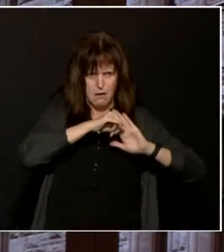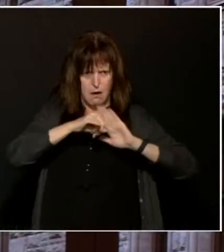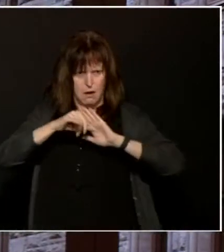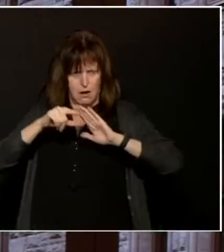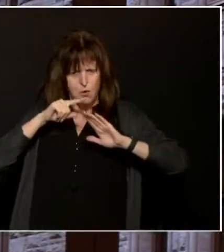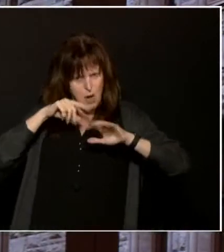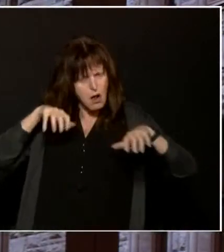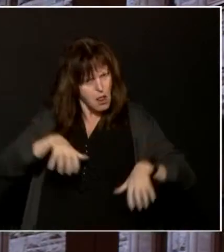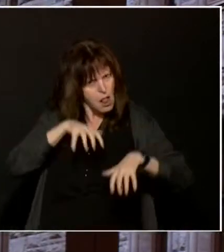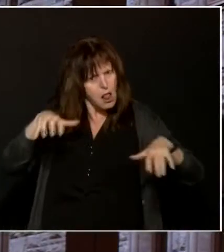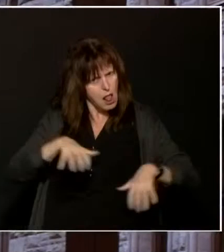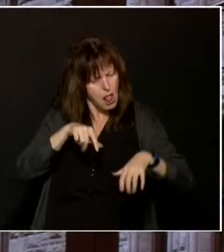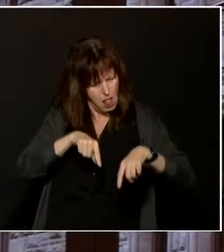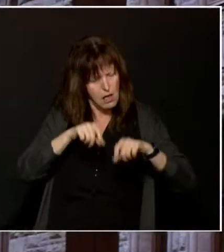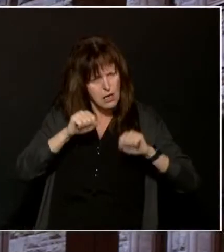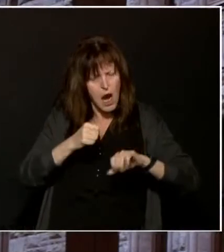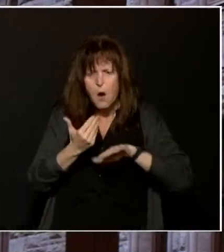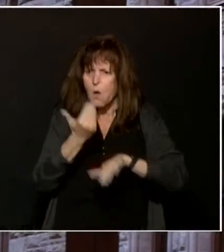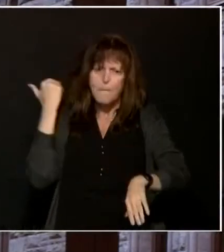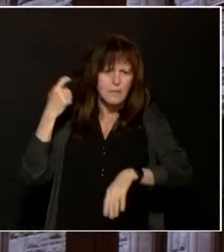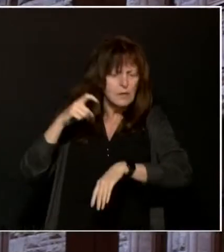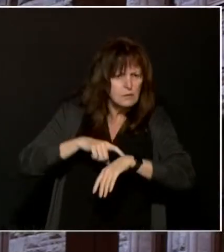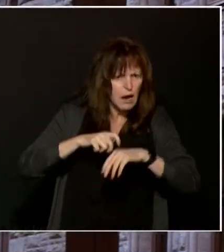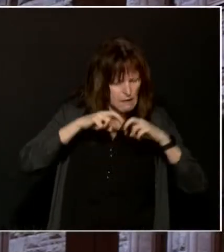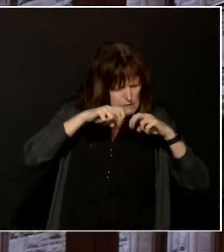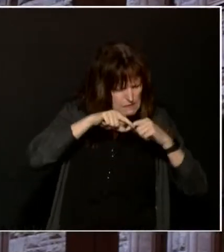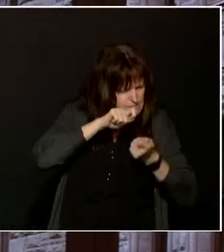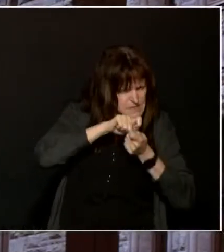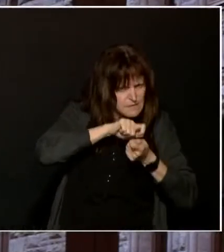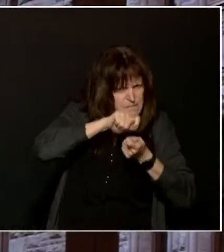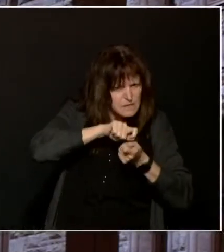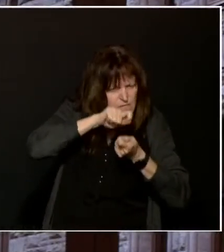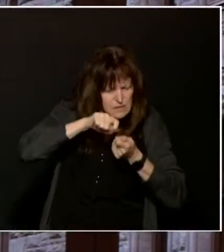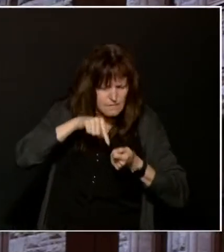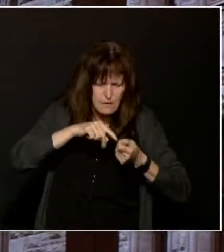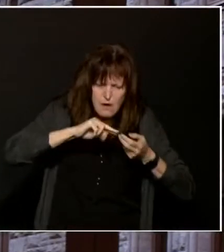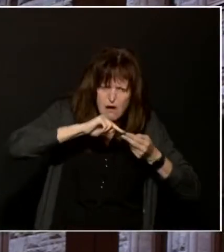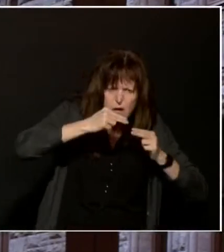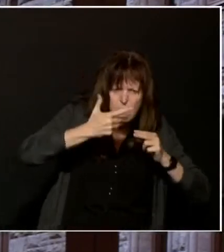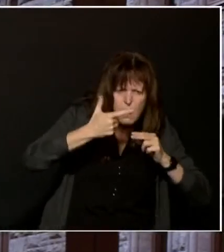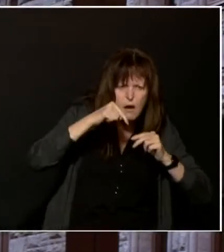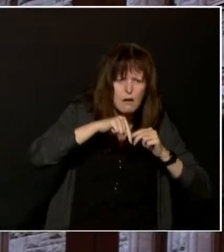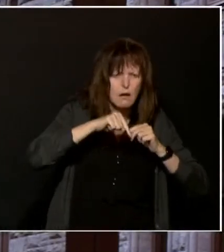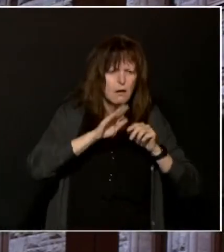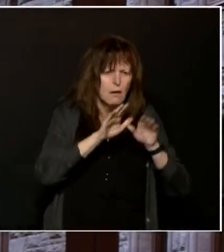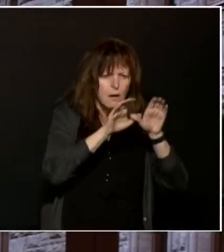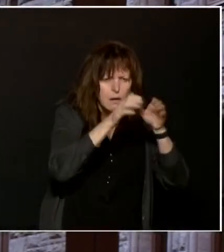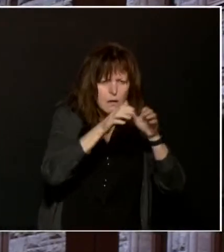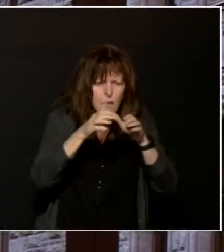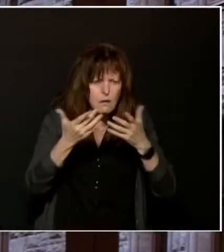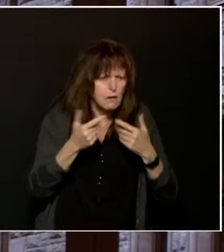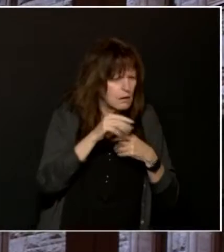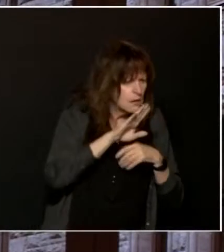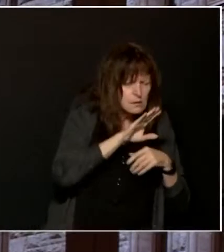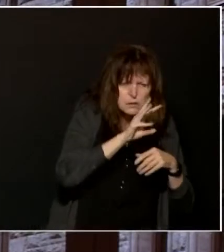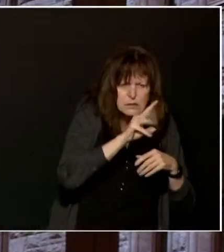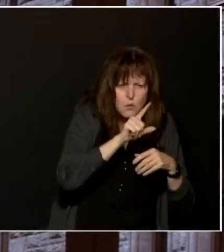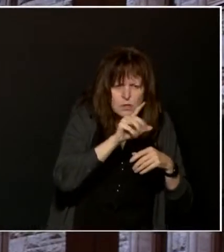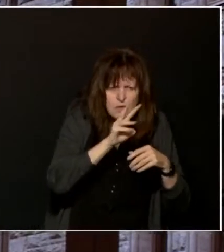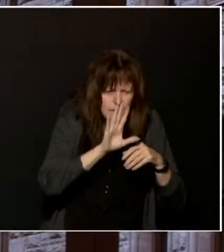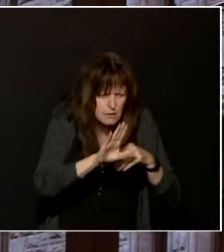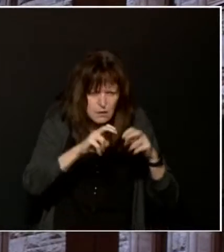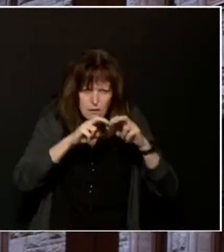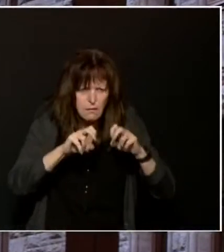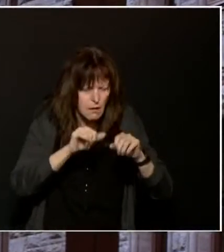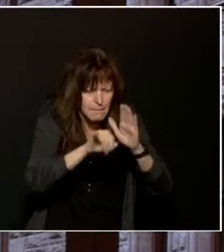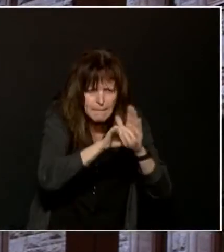consuming. Exacting it is, and breaking down the sub-classifications of the 617. So the answer